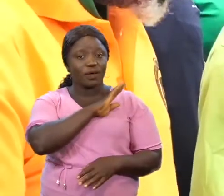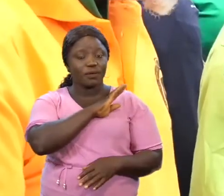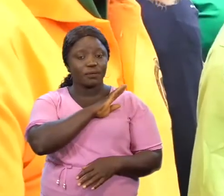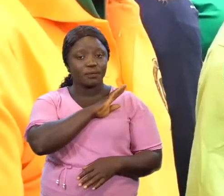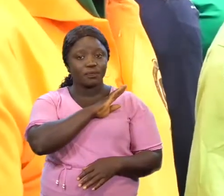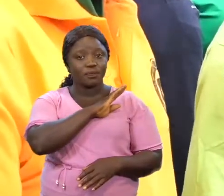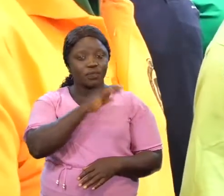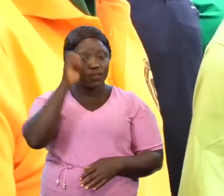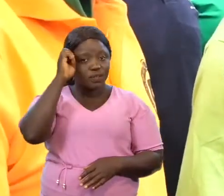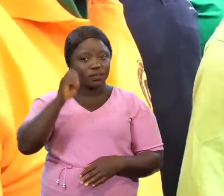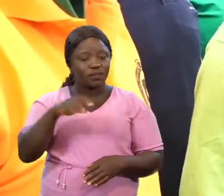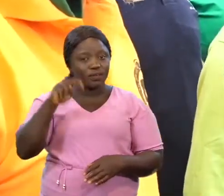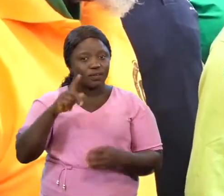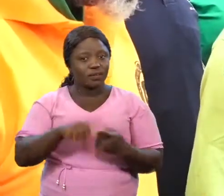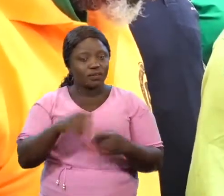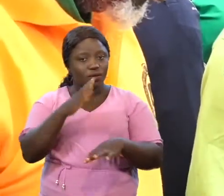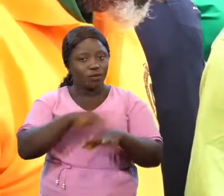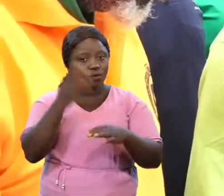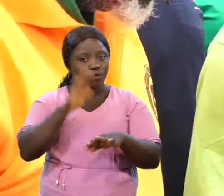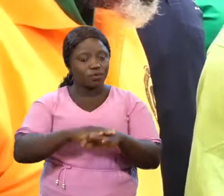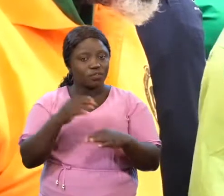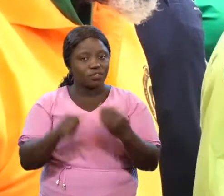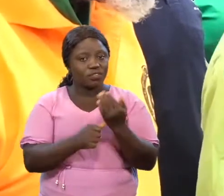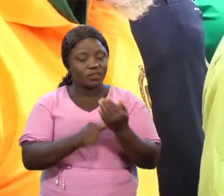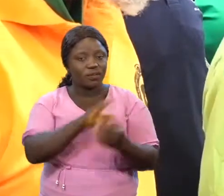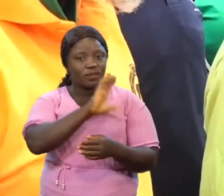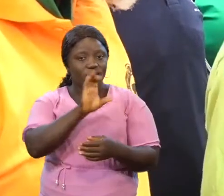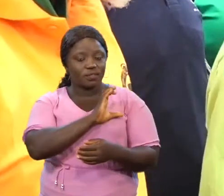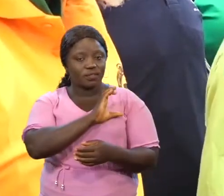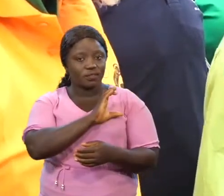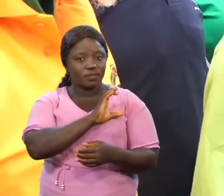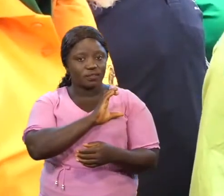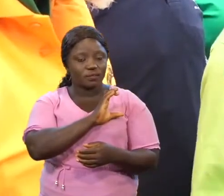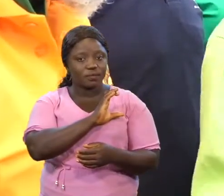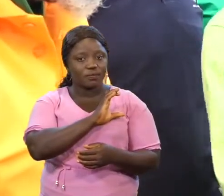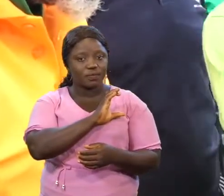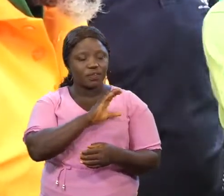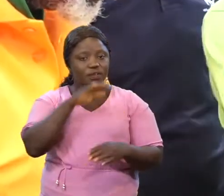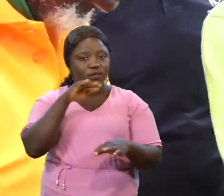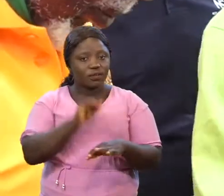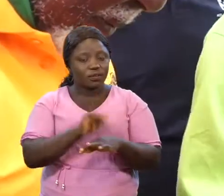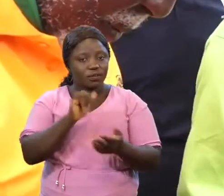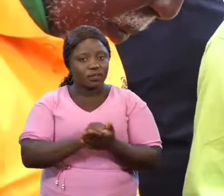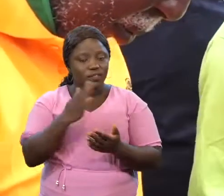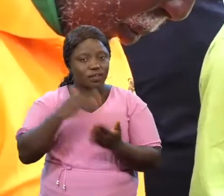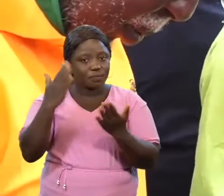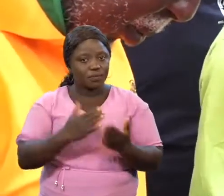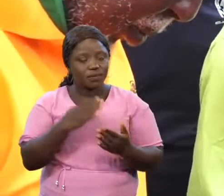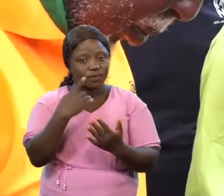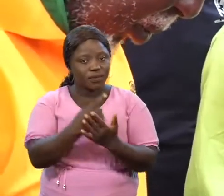Buhari heeded the call of senior citizens at our first maiden